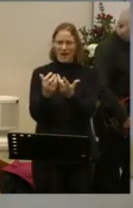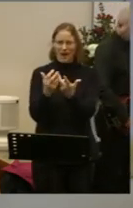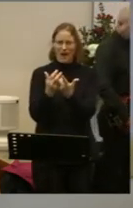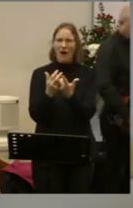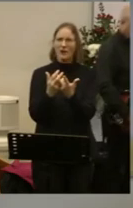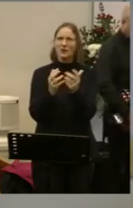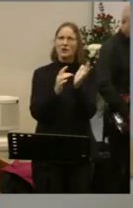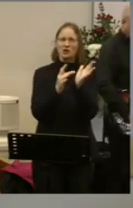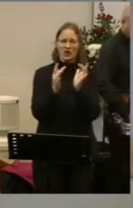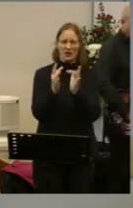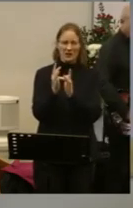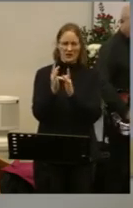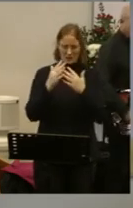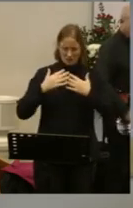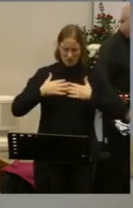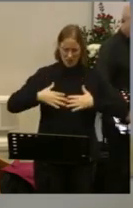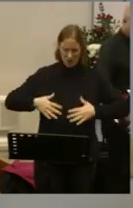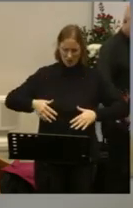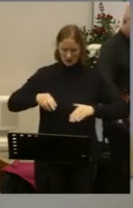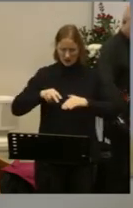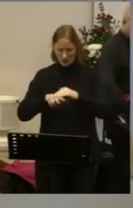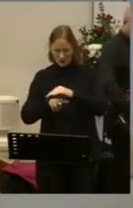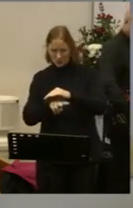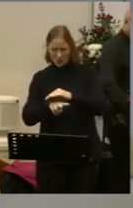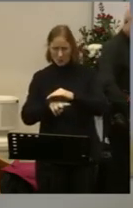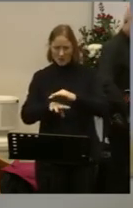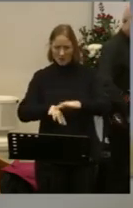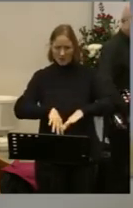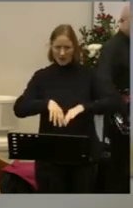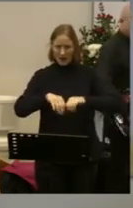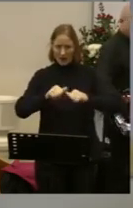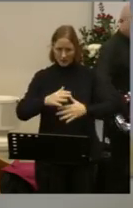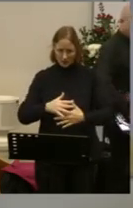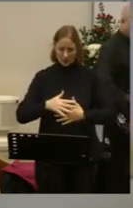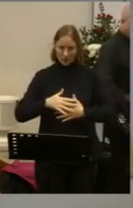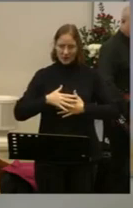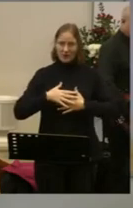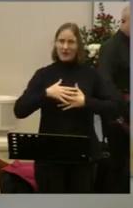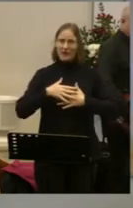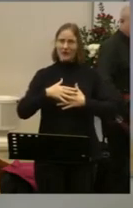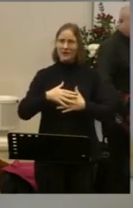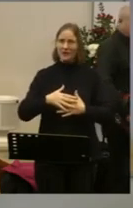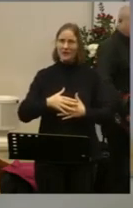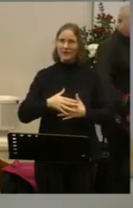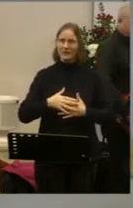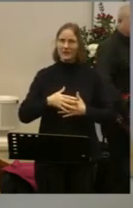Your buried body began to breathe